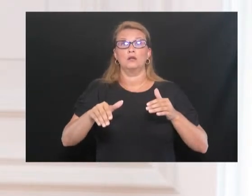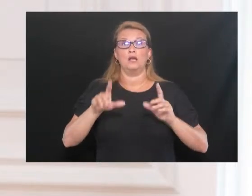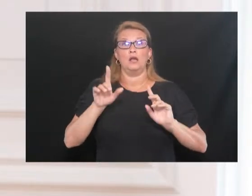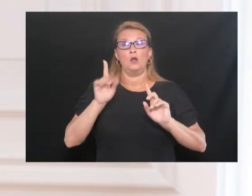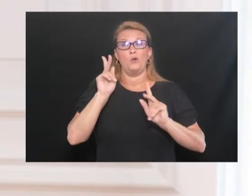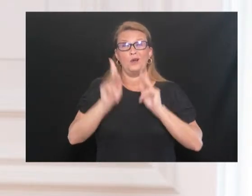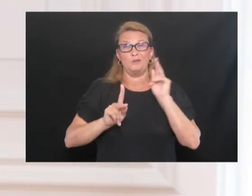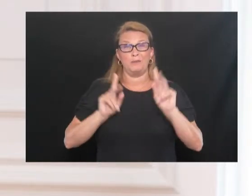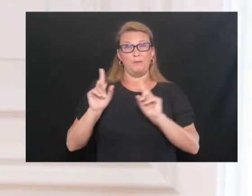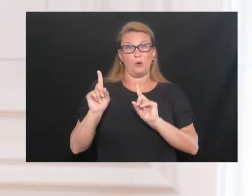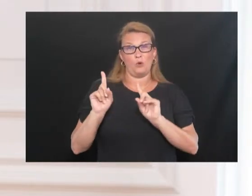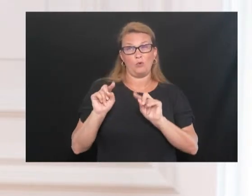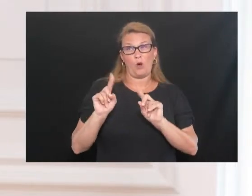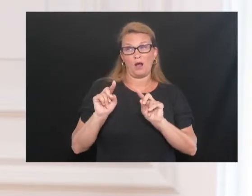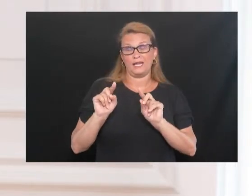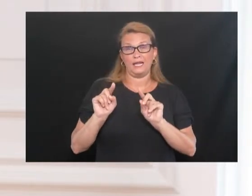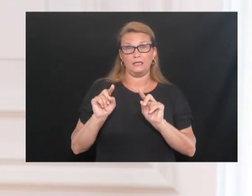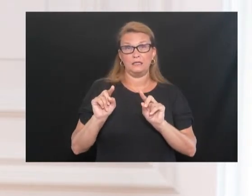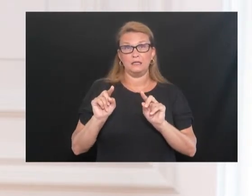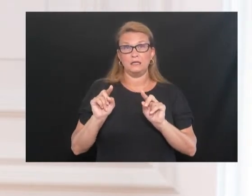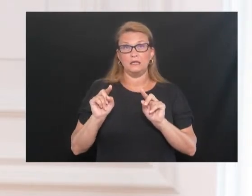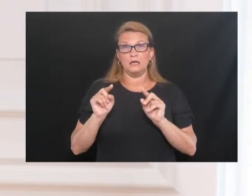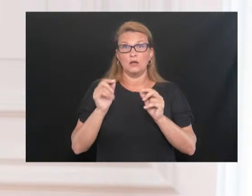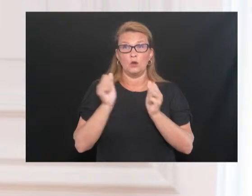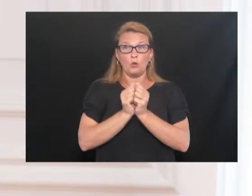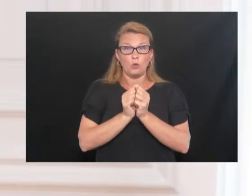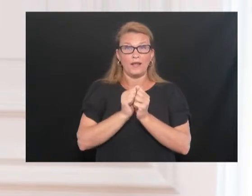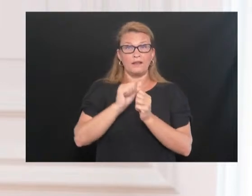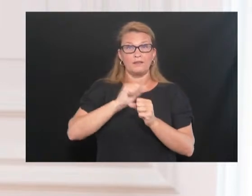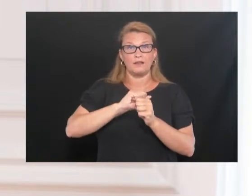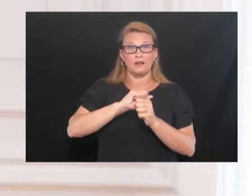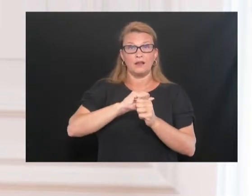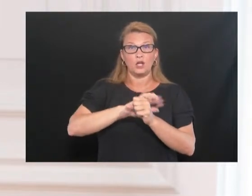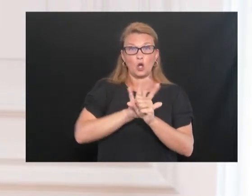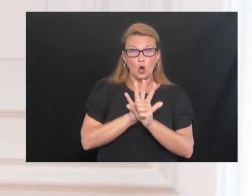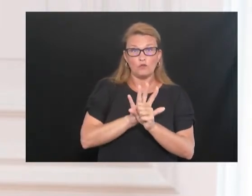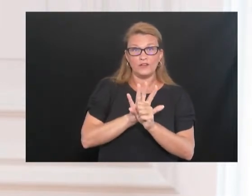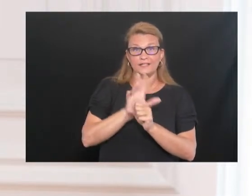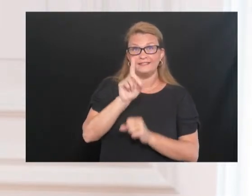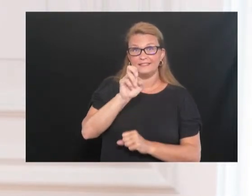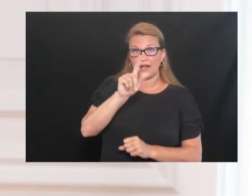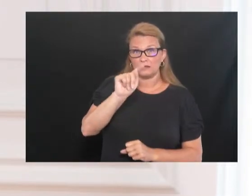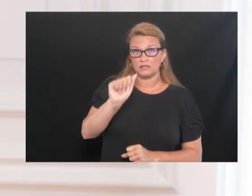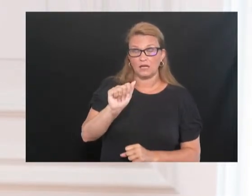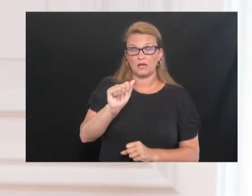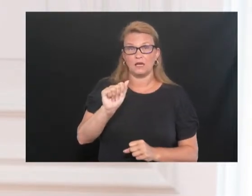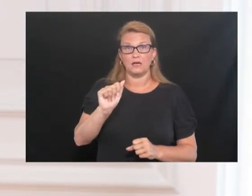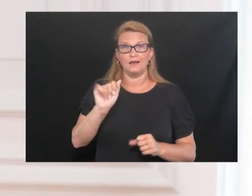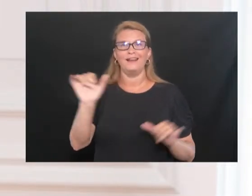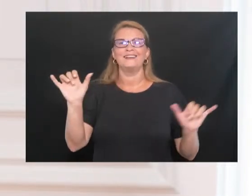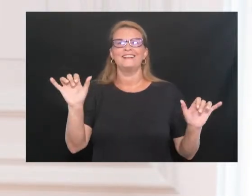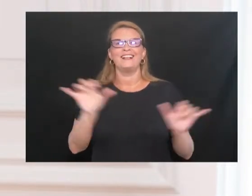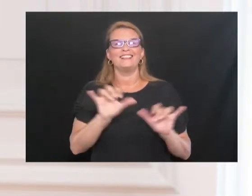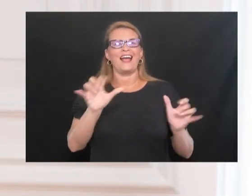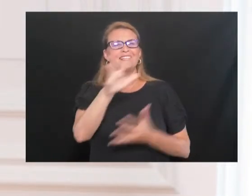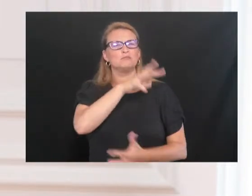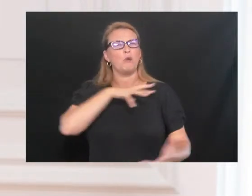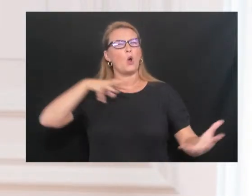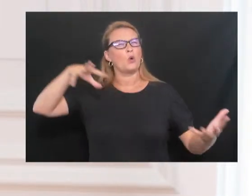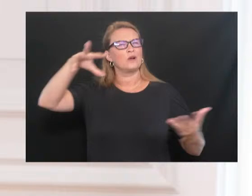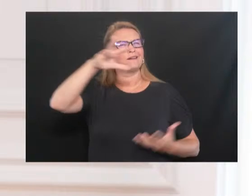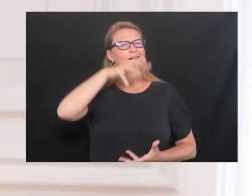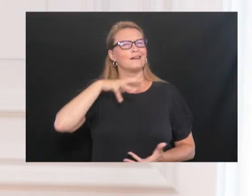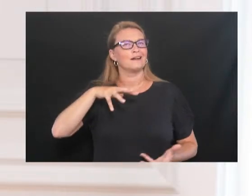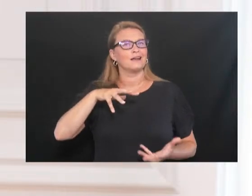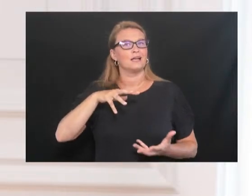by people who are infected with COVID-19, the Delta variant, like cigarette smoke, that air has